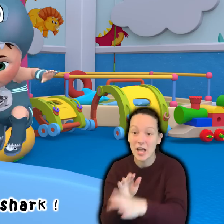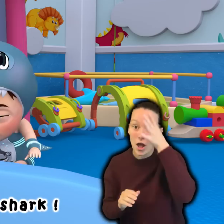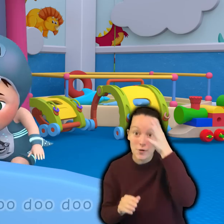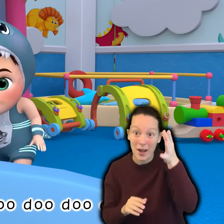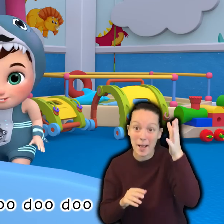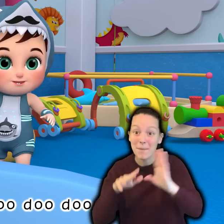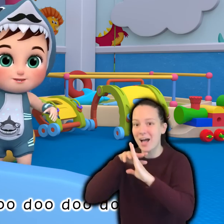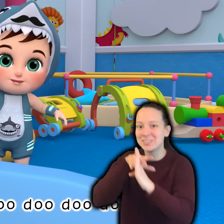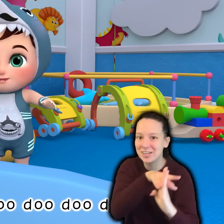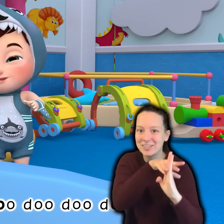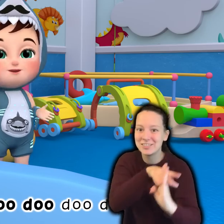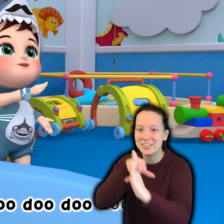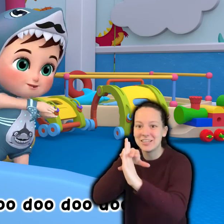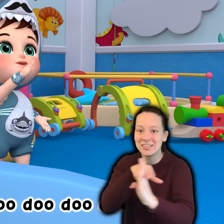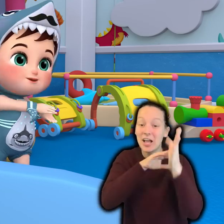sharks